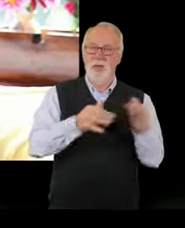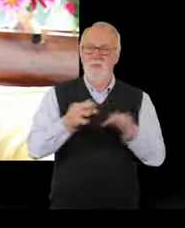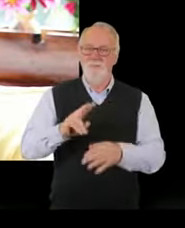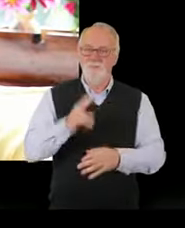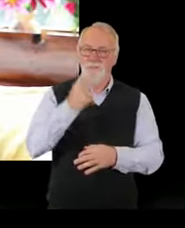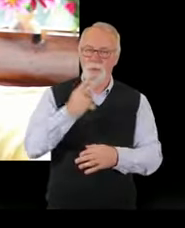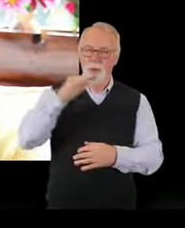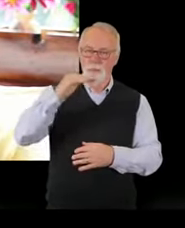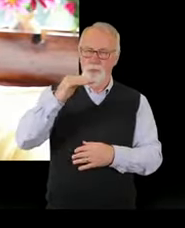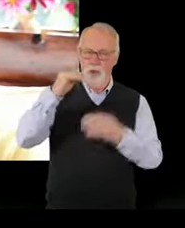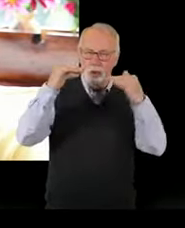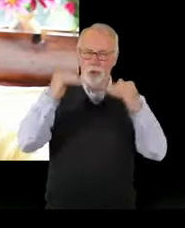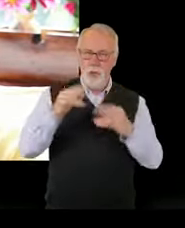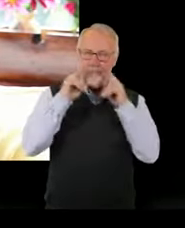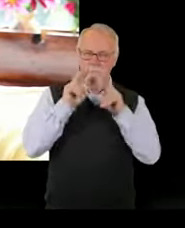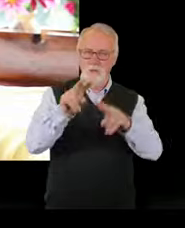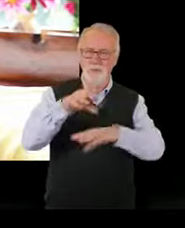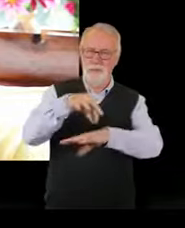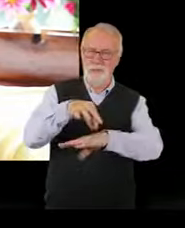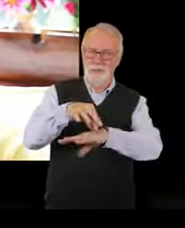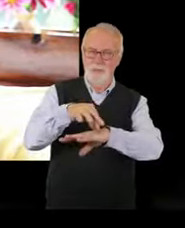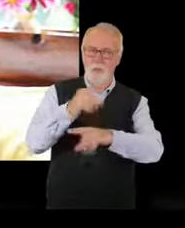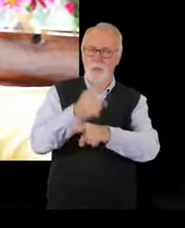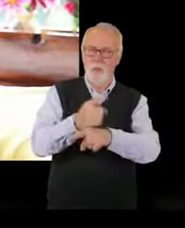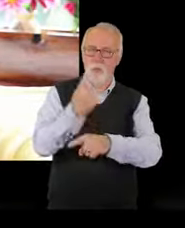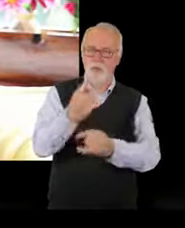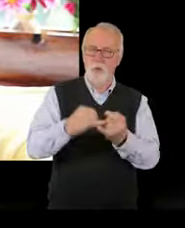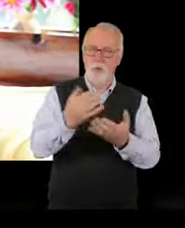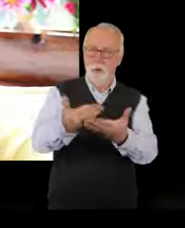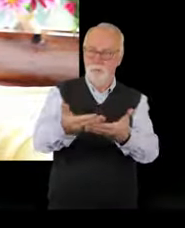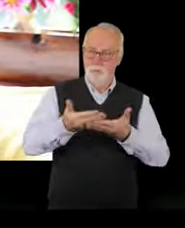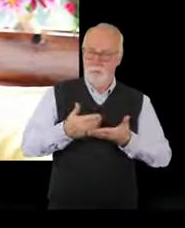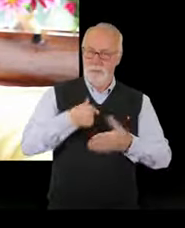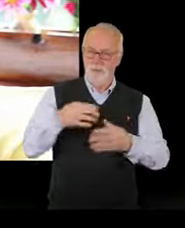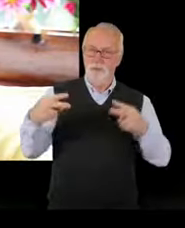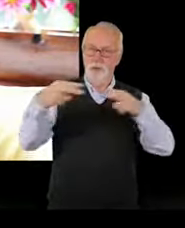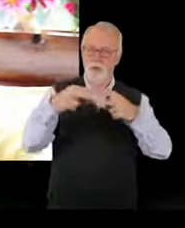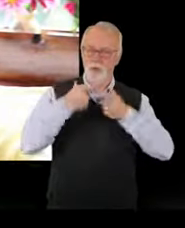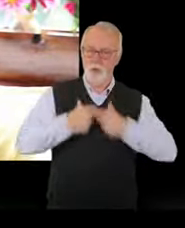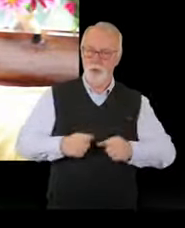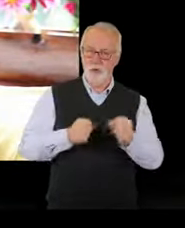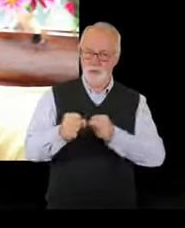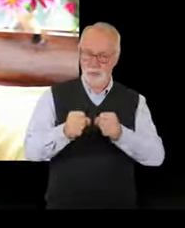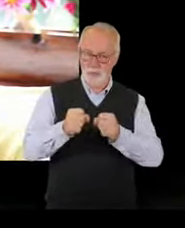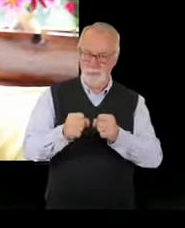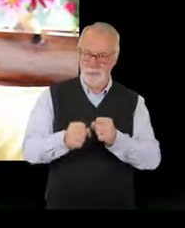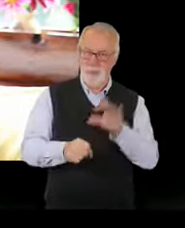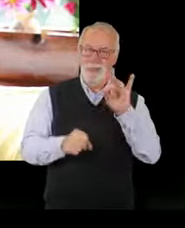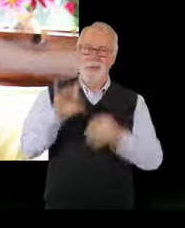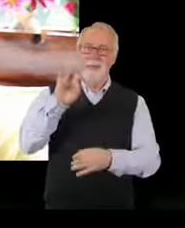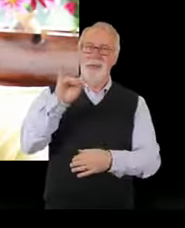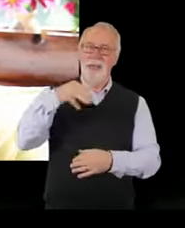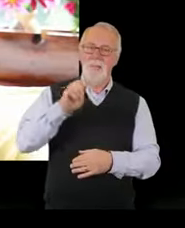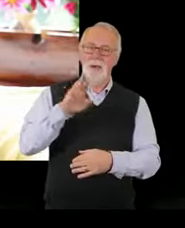Then after a visit to the visual, the low